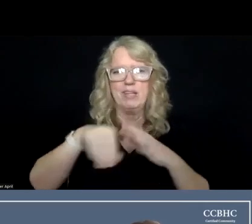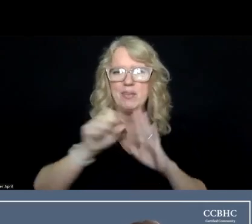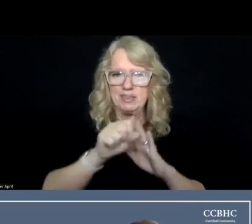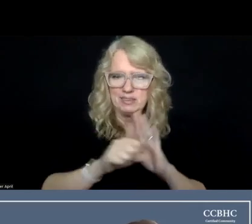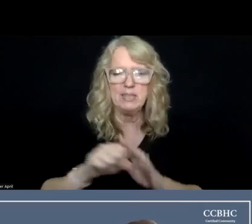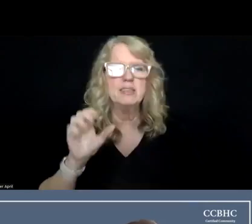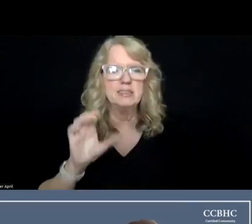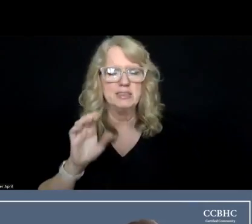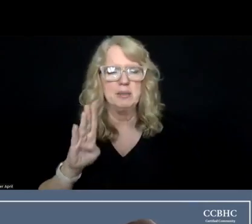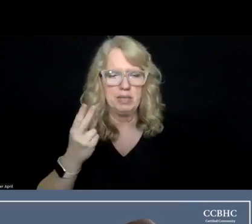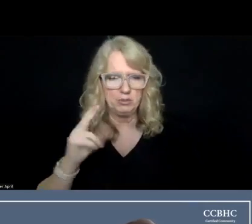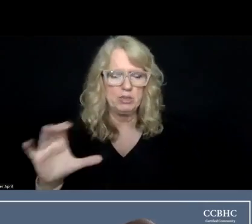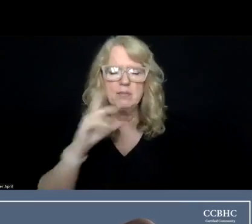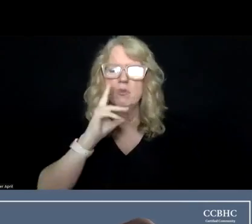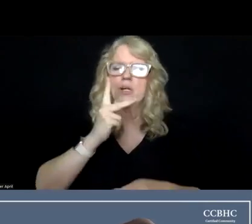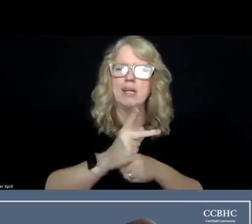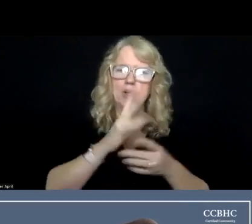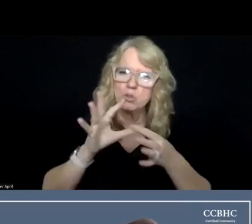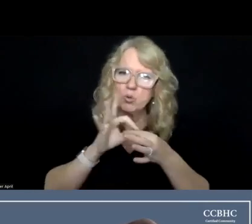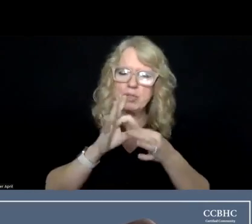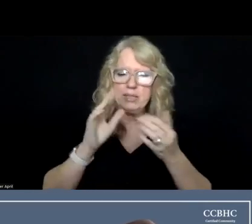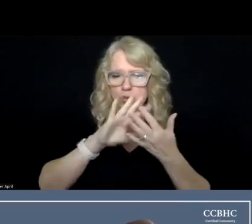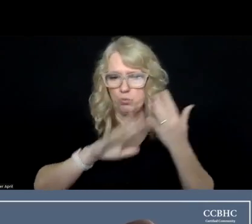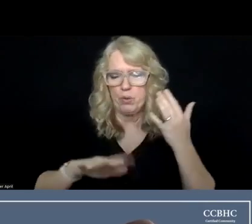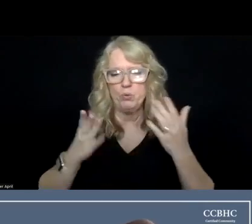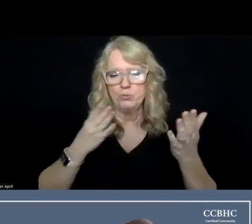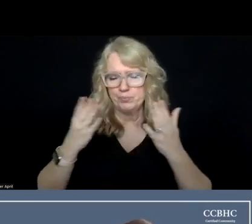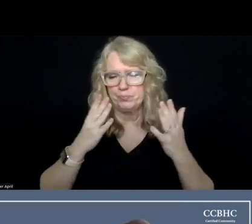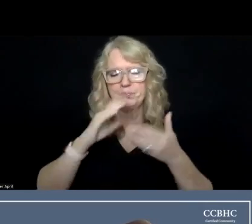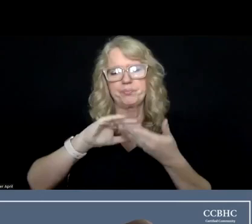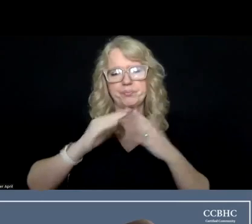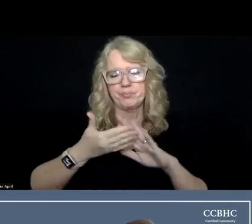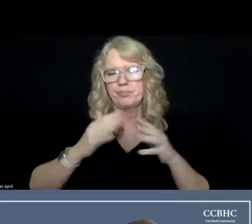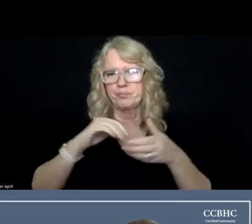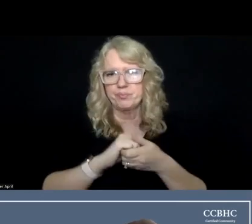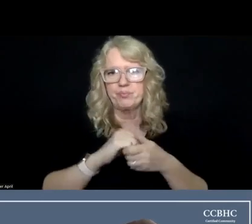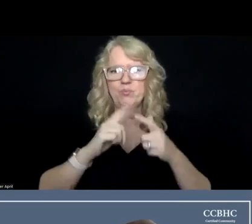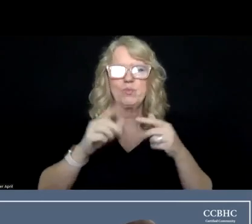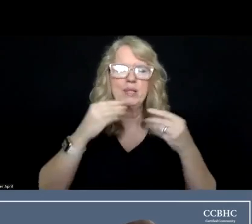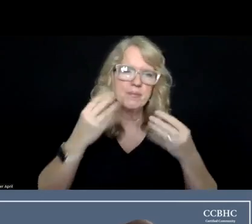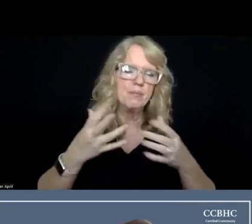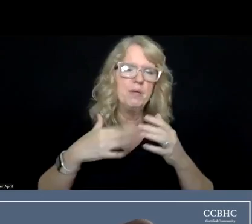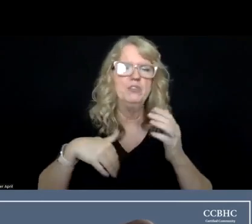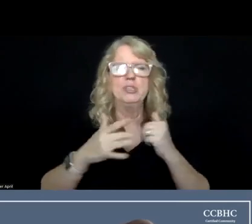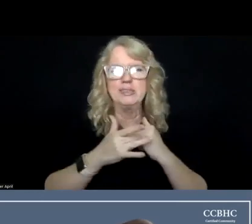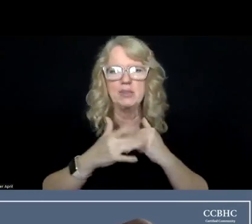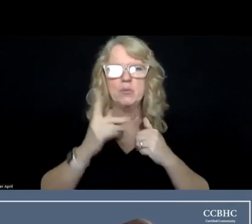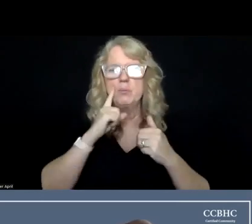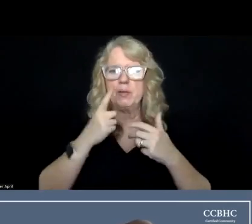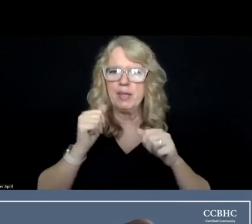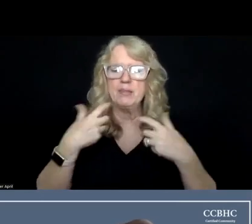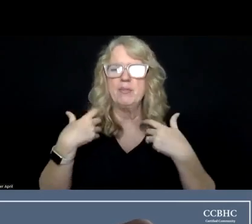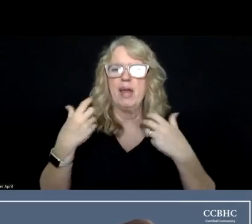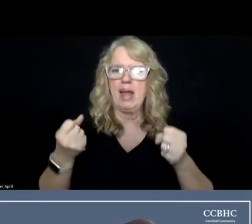CCBHCs have to provide care coordination across those 9 services with a number of community partners. And then they also have to have health information technology in place in terms of electronic health records that